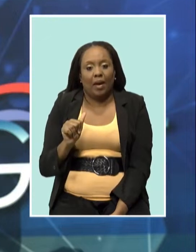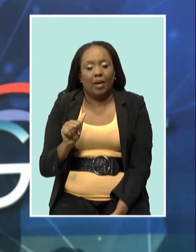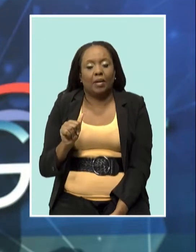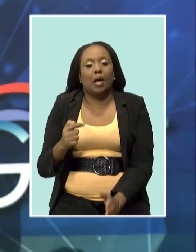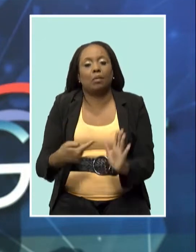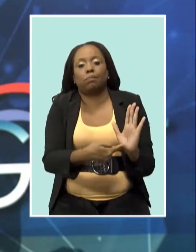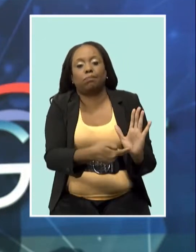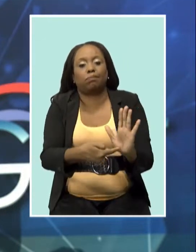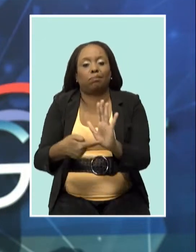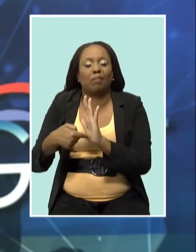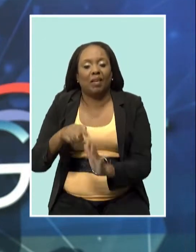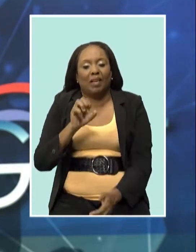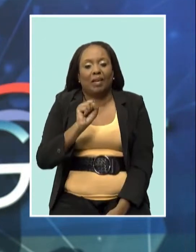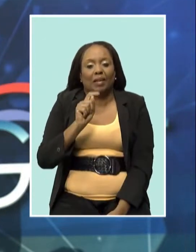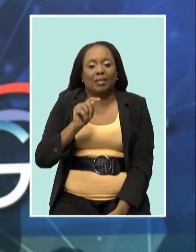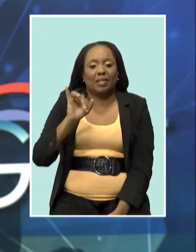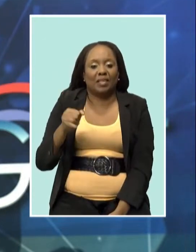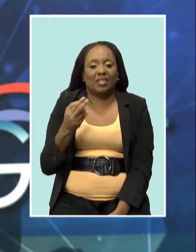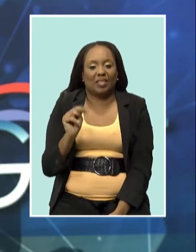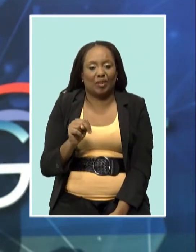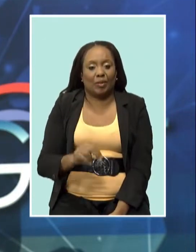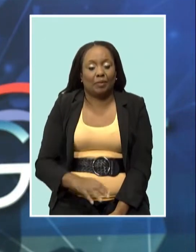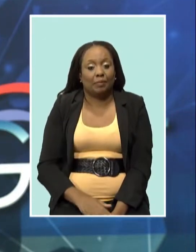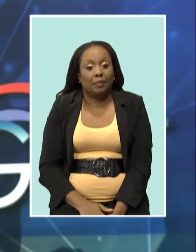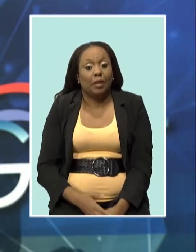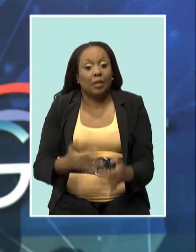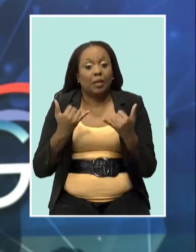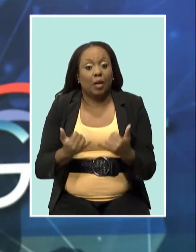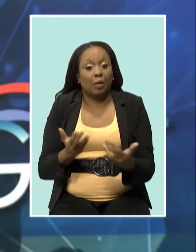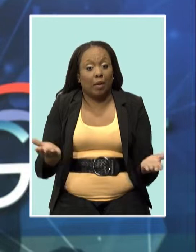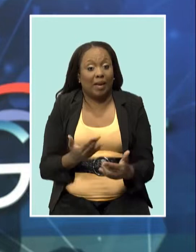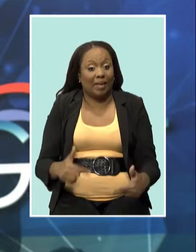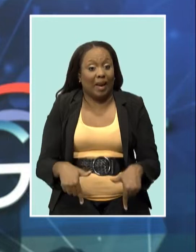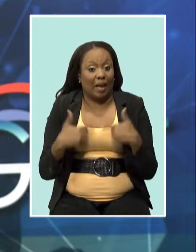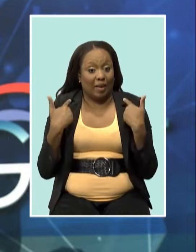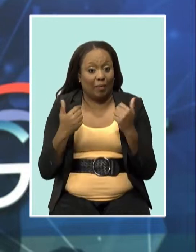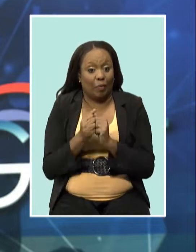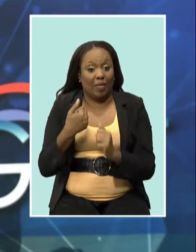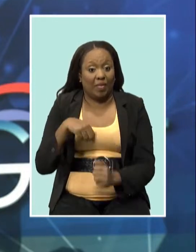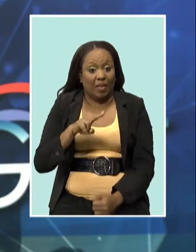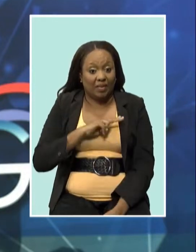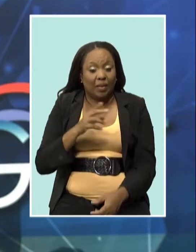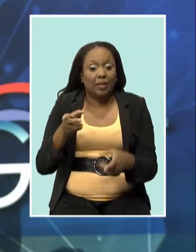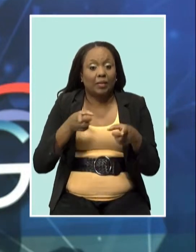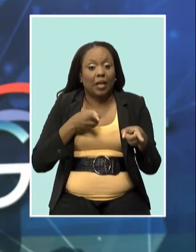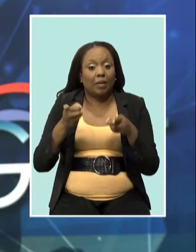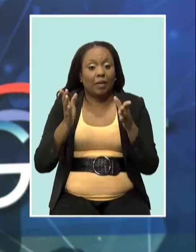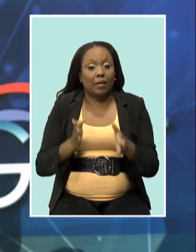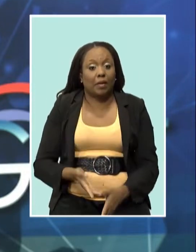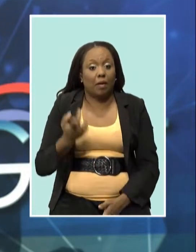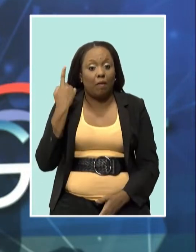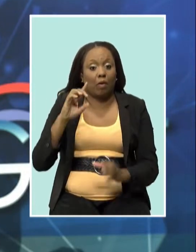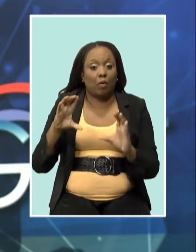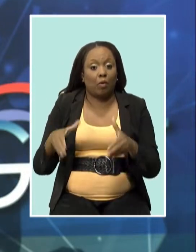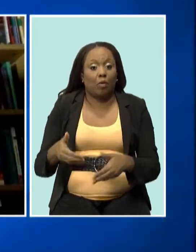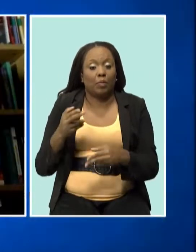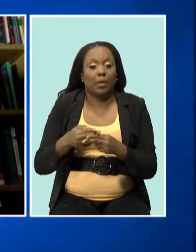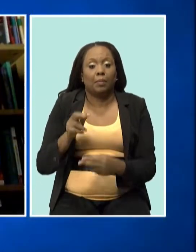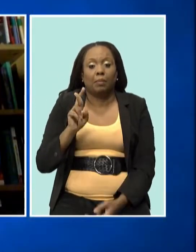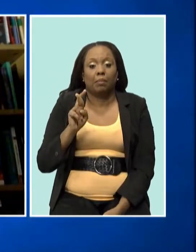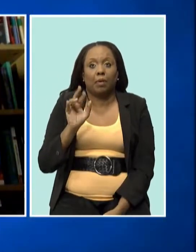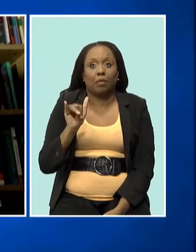CBC stations. We're still working on that, but the radio drama would be on. We're also going to be having a youth seminar, and the